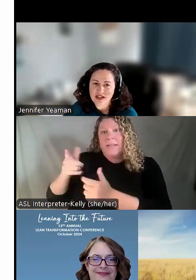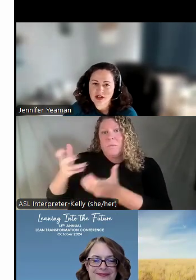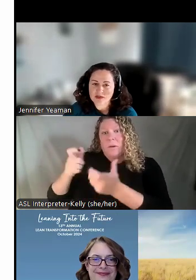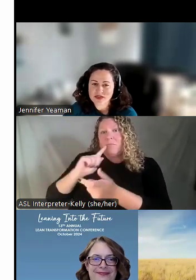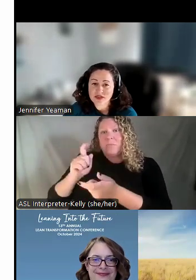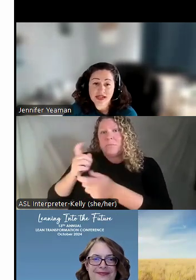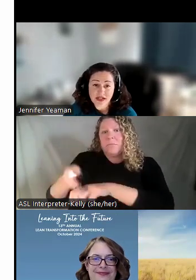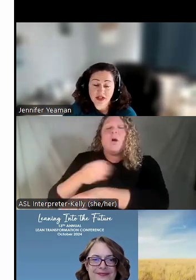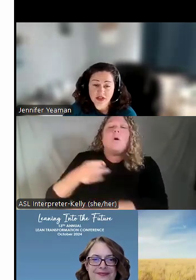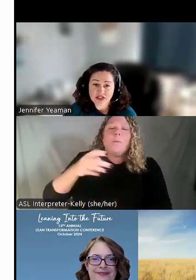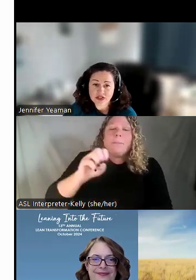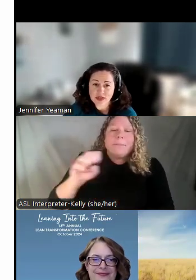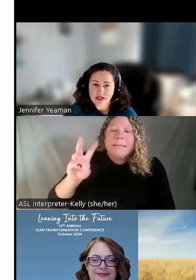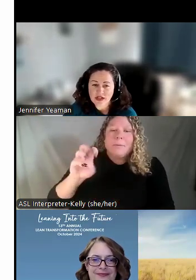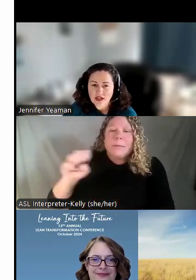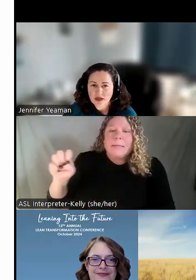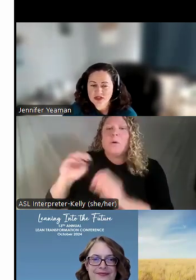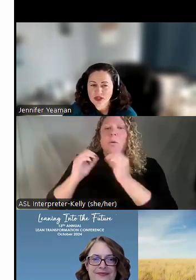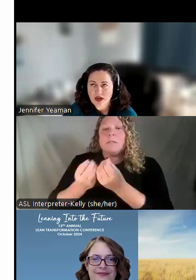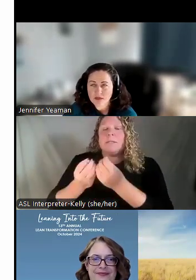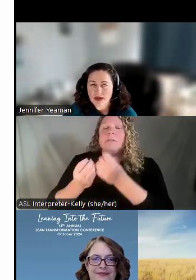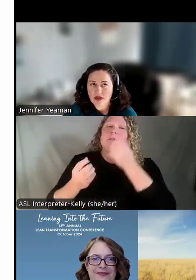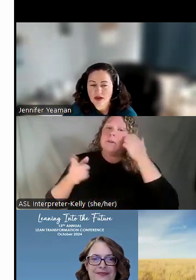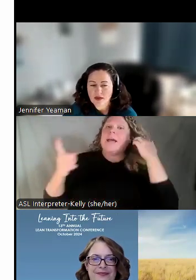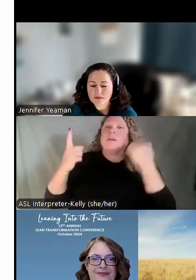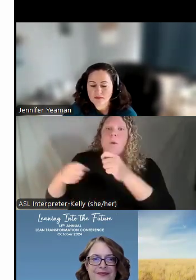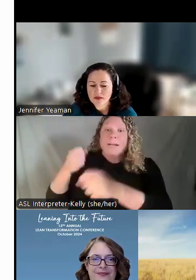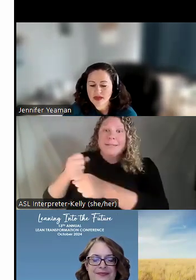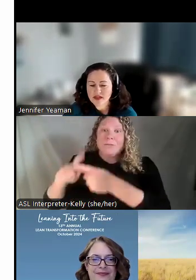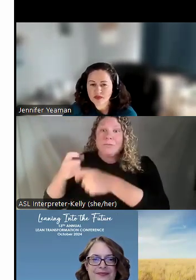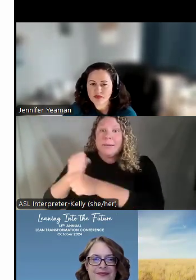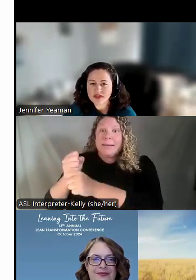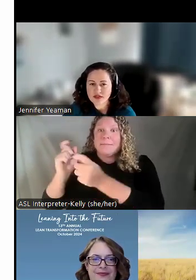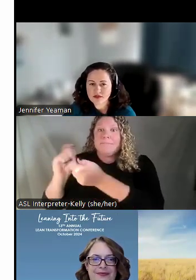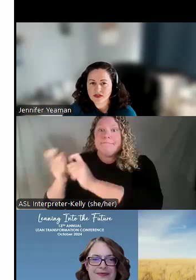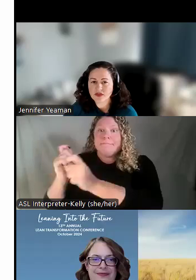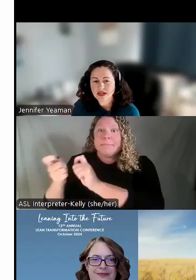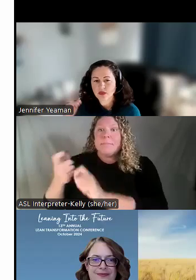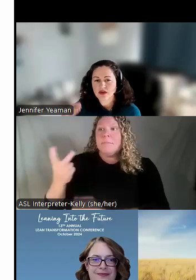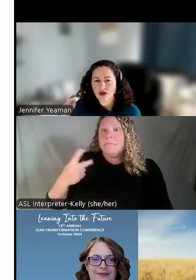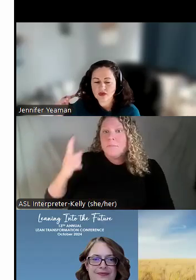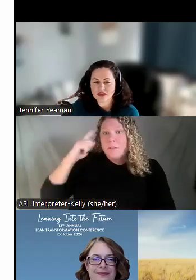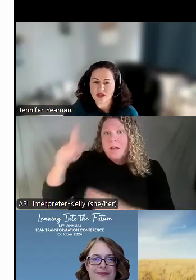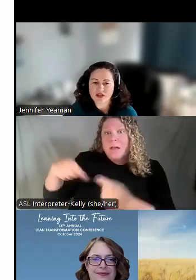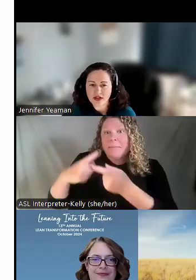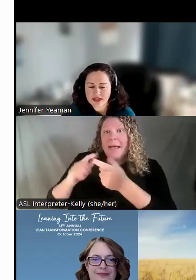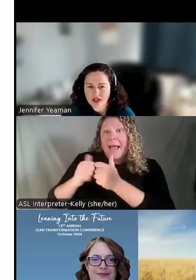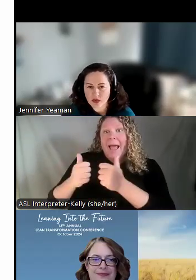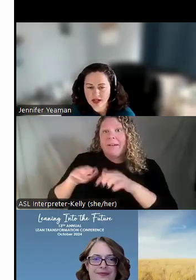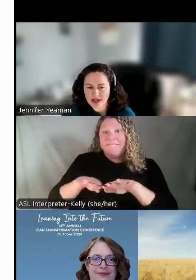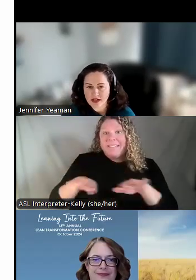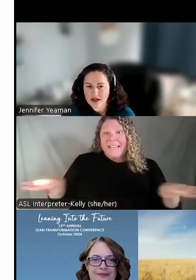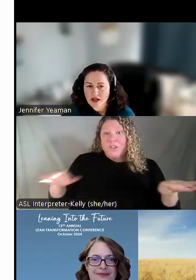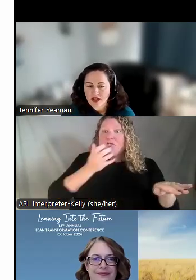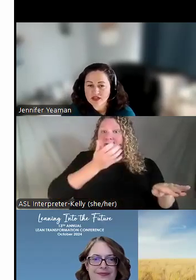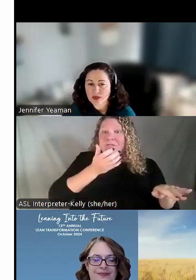organization. So he had a year to do it. So we thought about making the improvements to the field, like what are all those small targets that